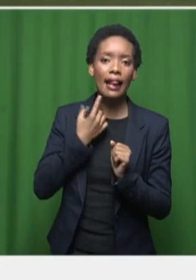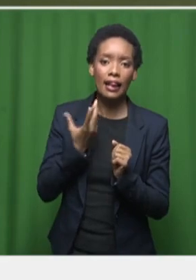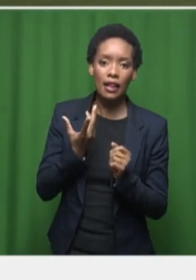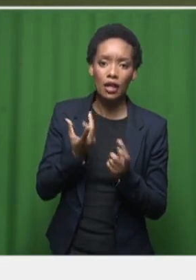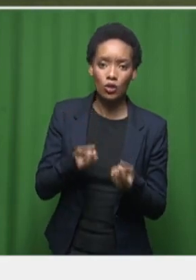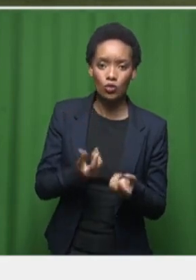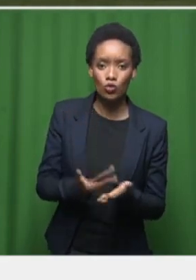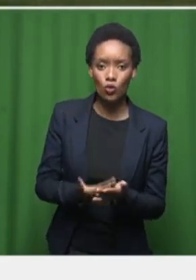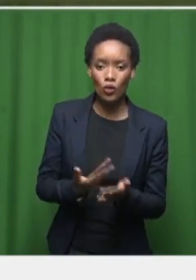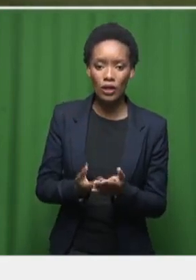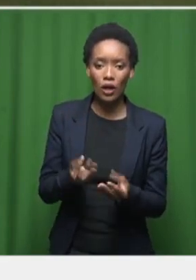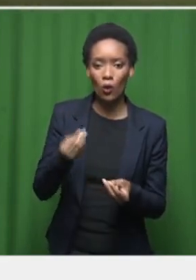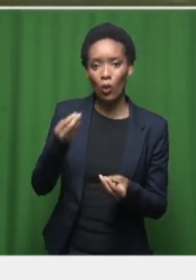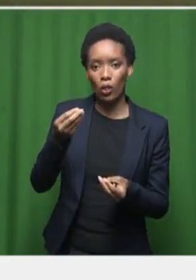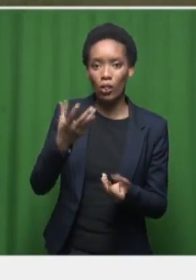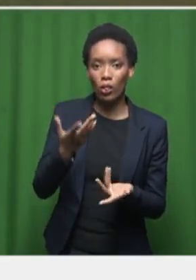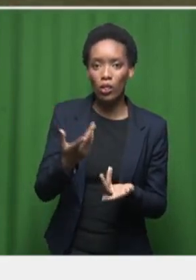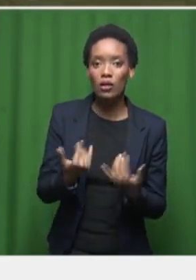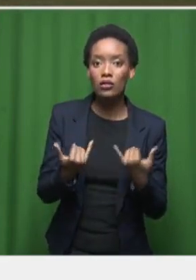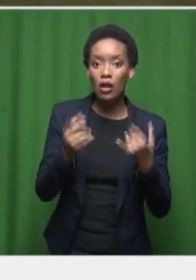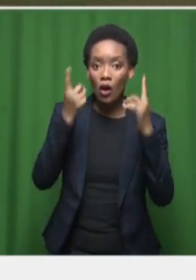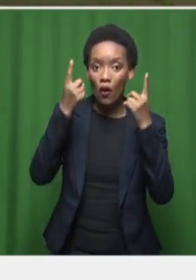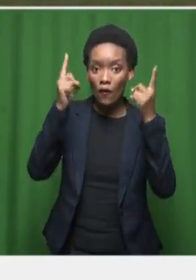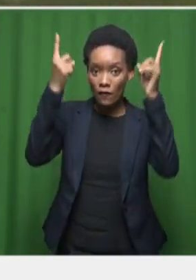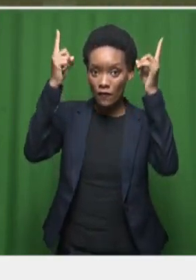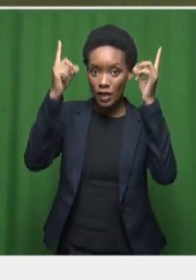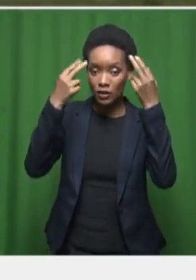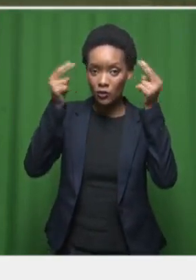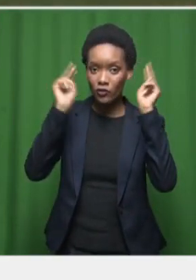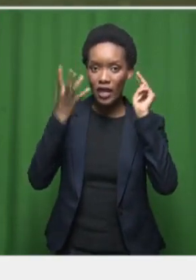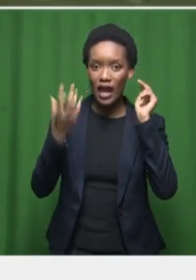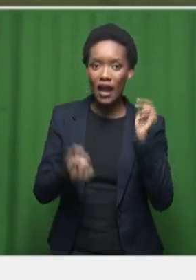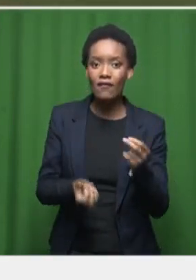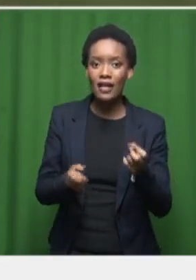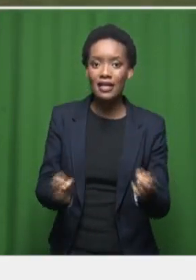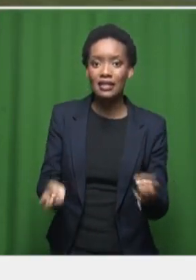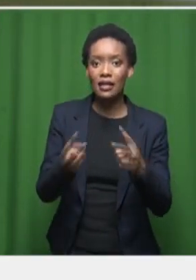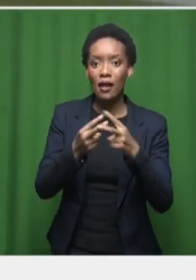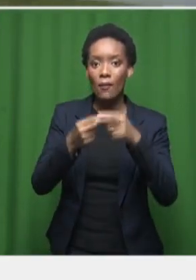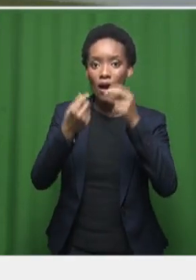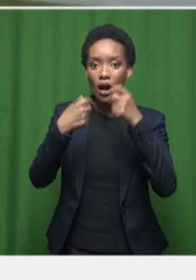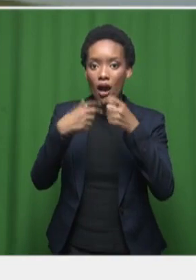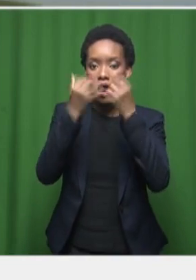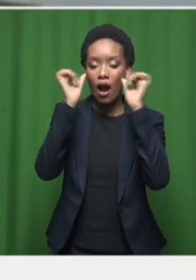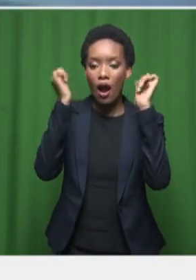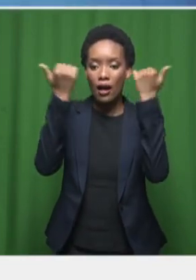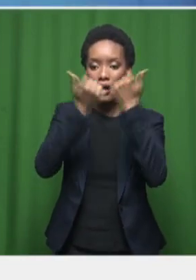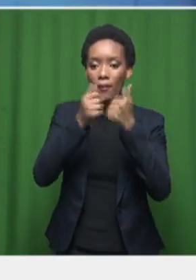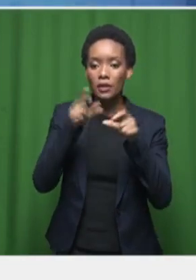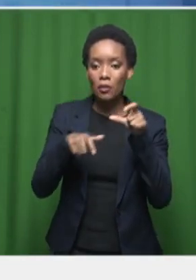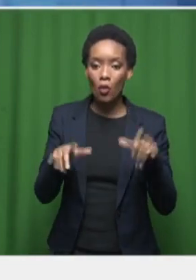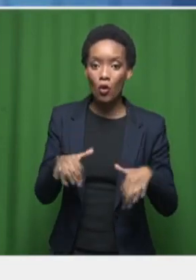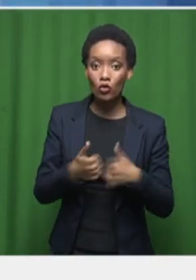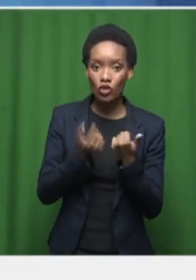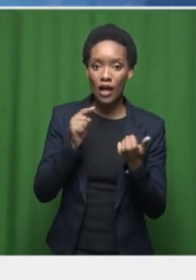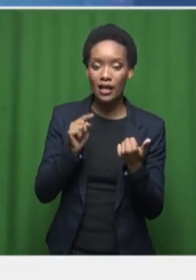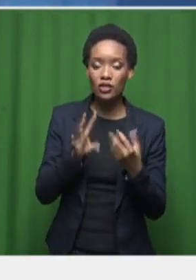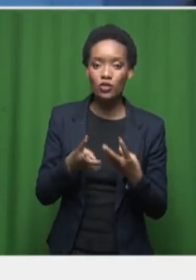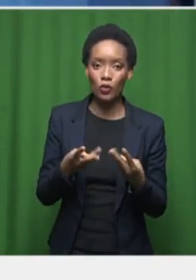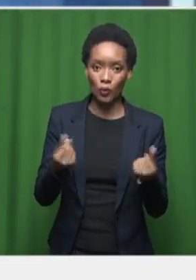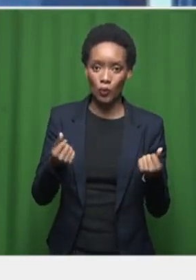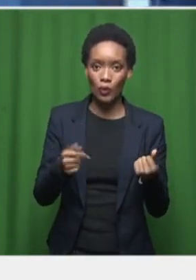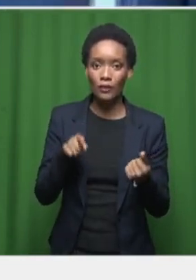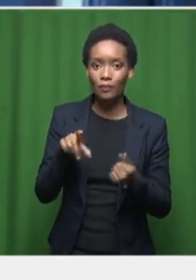Wits University are introducing seminars for academics to tackle this challenge. ChatGPT is